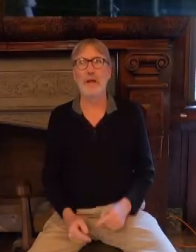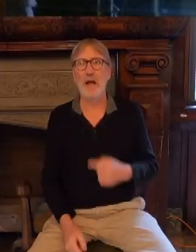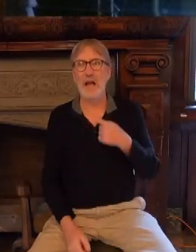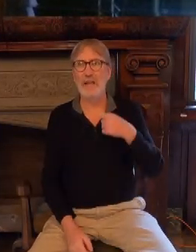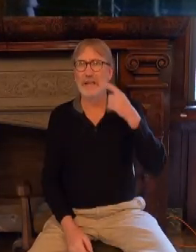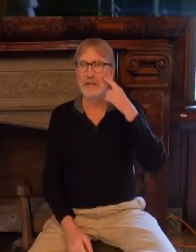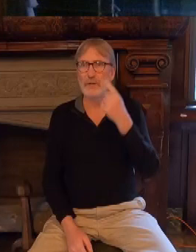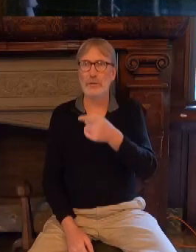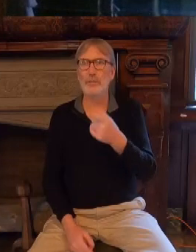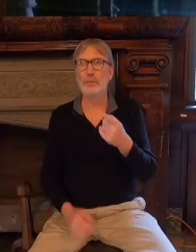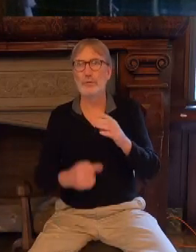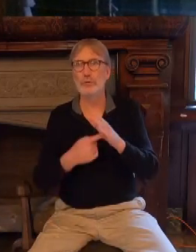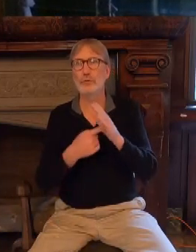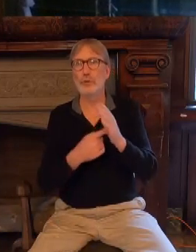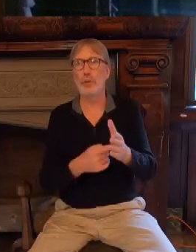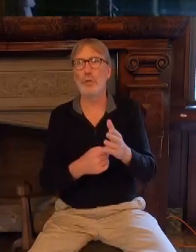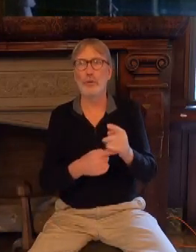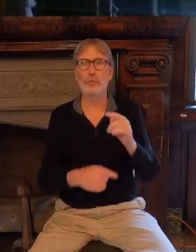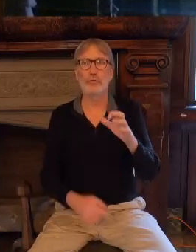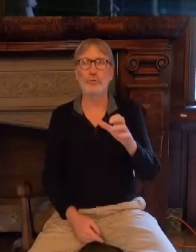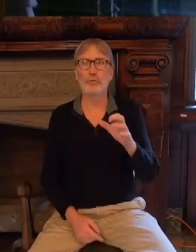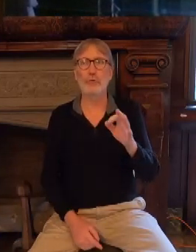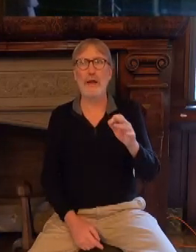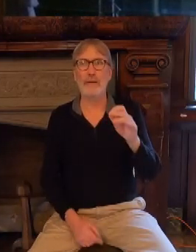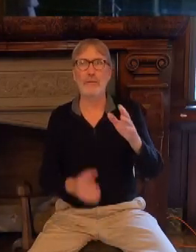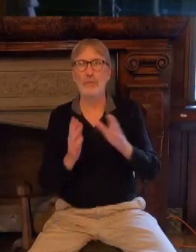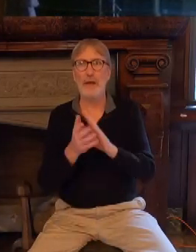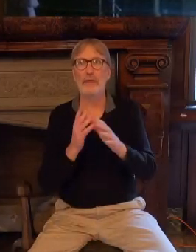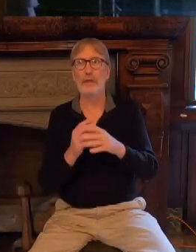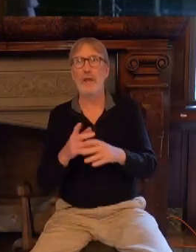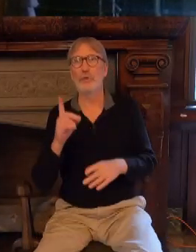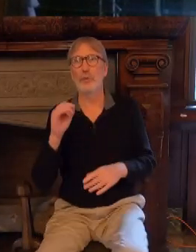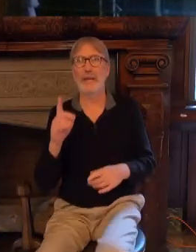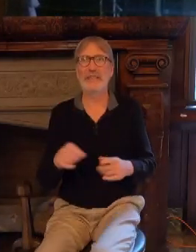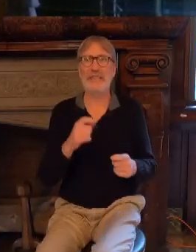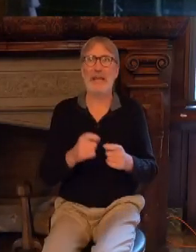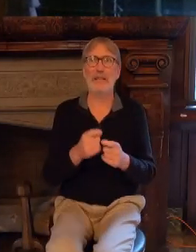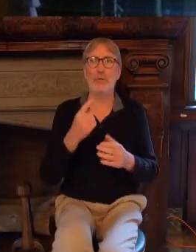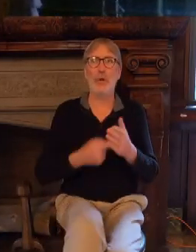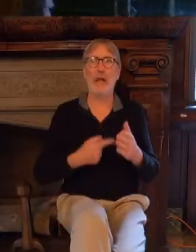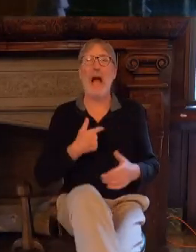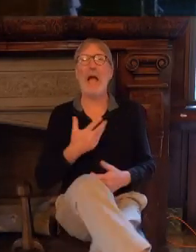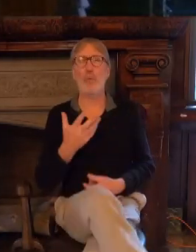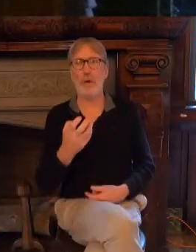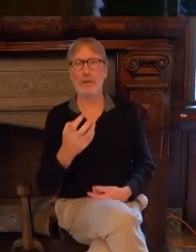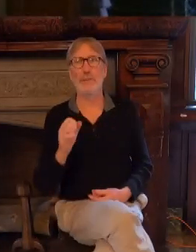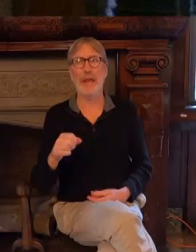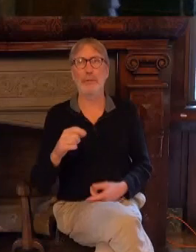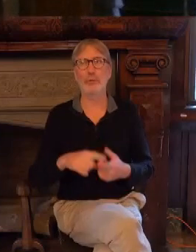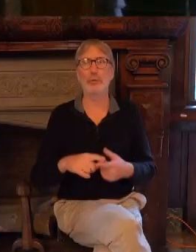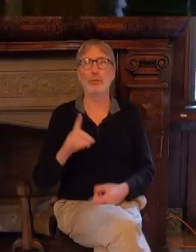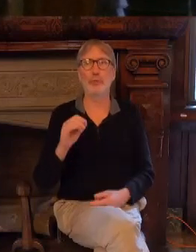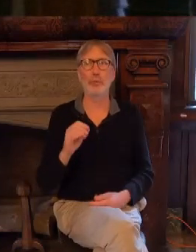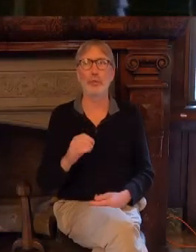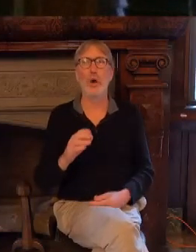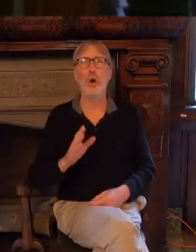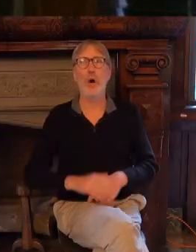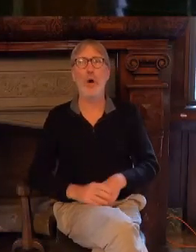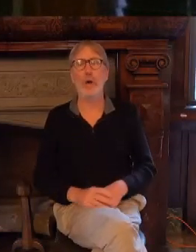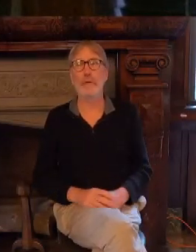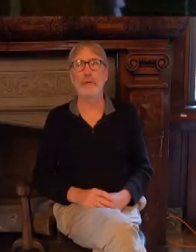you show traffic coming from our door and doing exactly what we want to be able to do